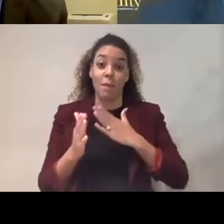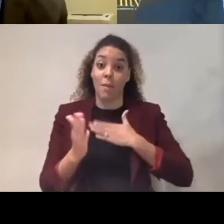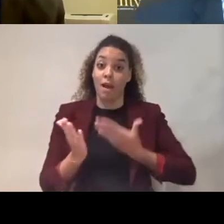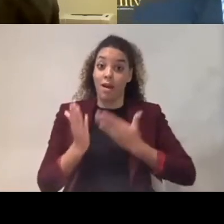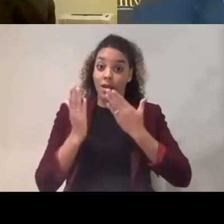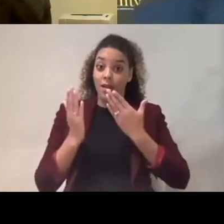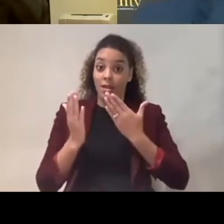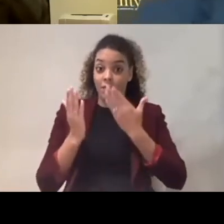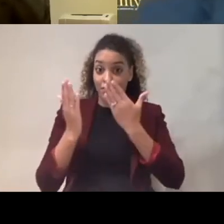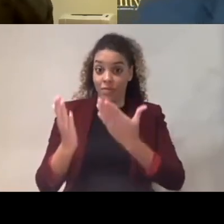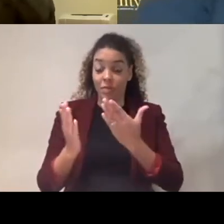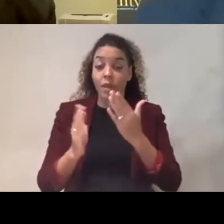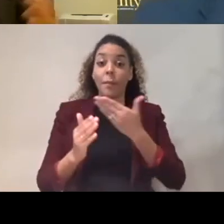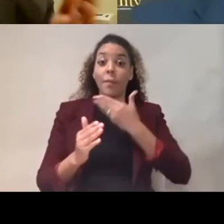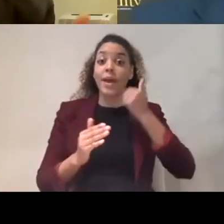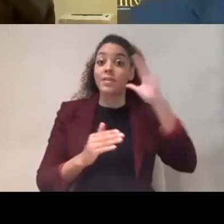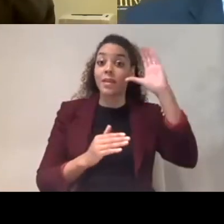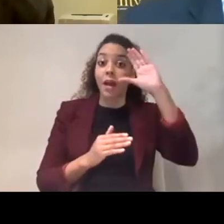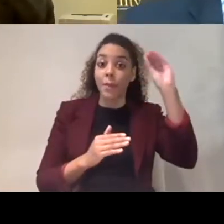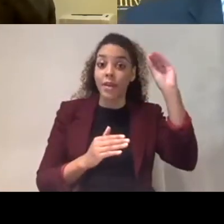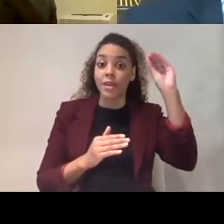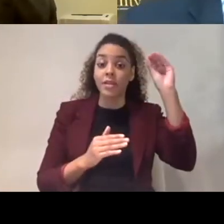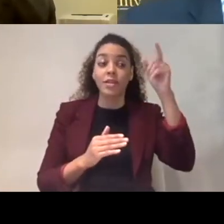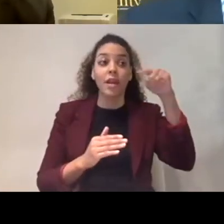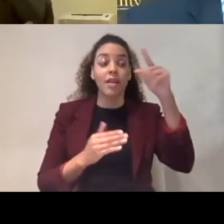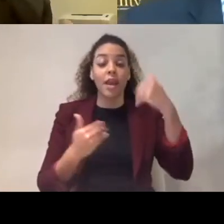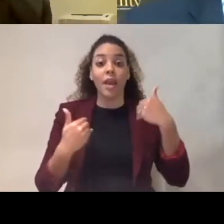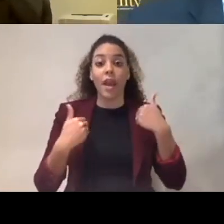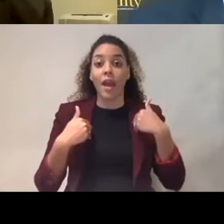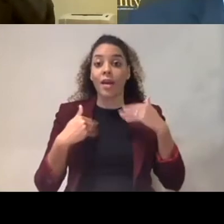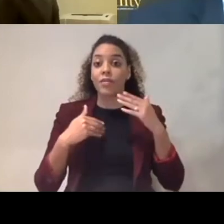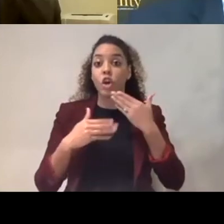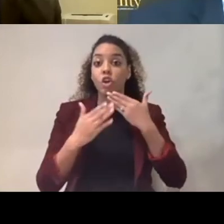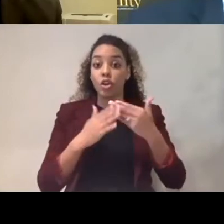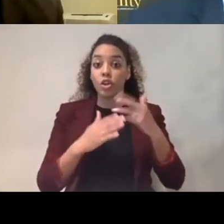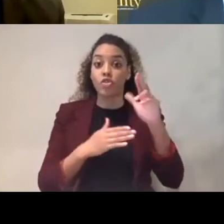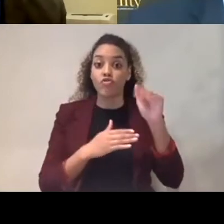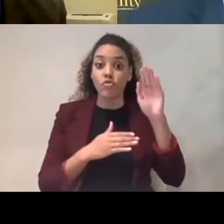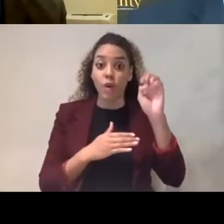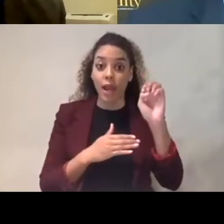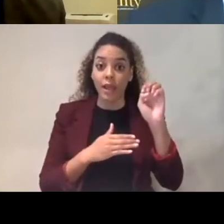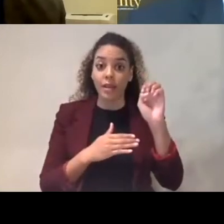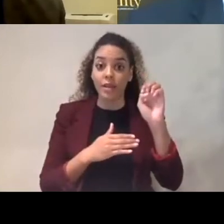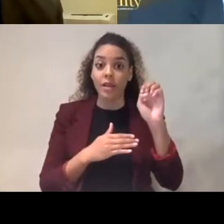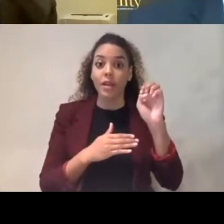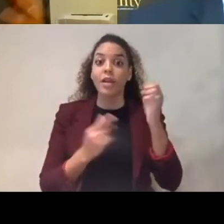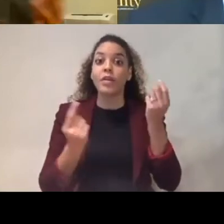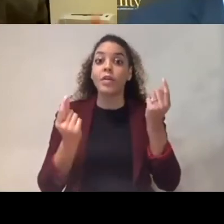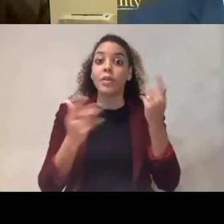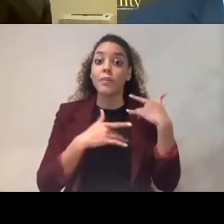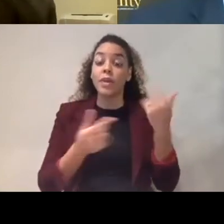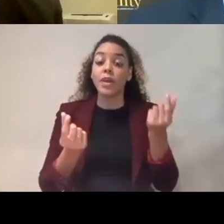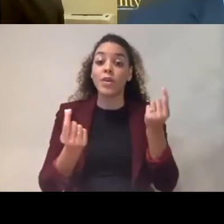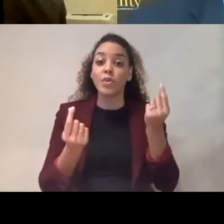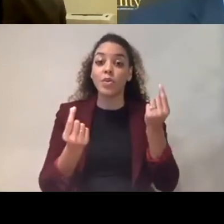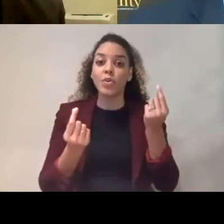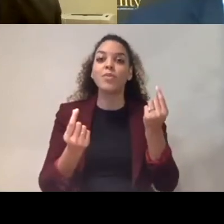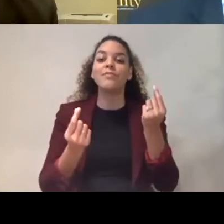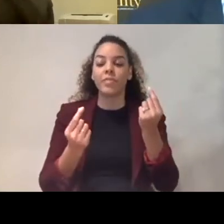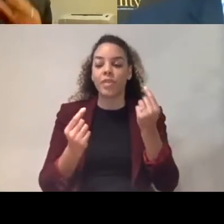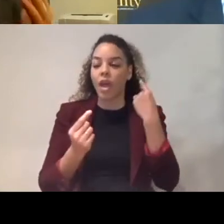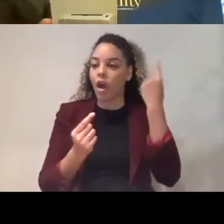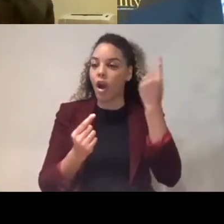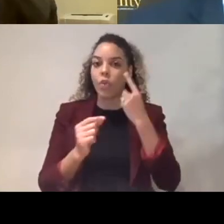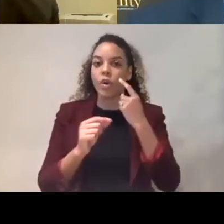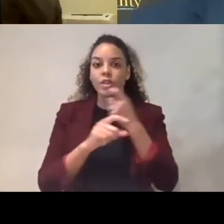have the highest utilization rates and the disability inclusion programs, they generally grant every accommodation. And they amortize the cost across the company,